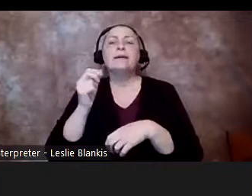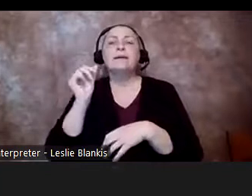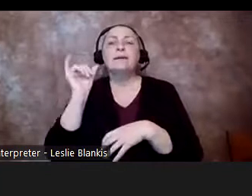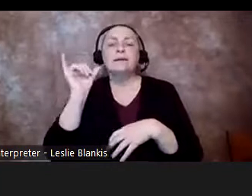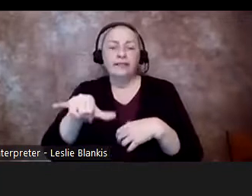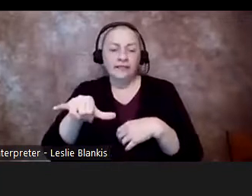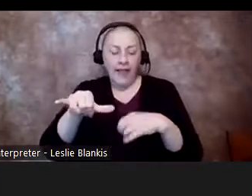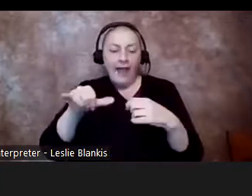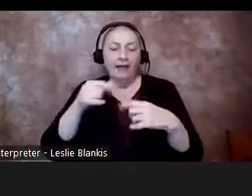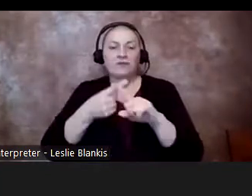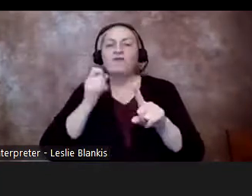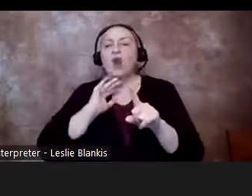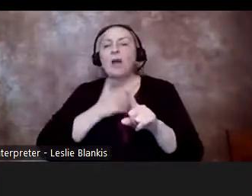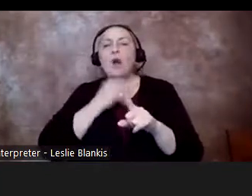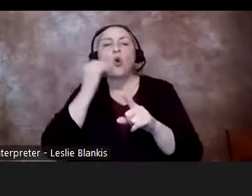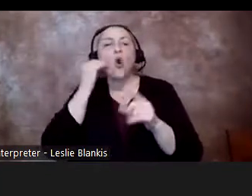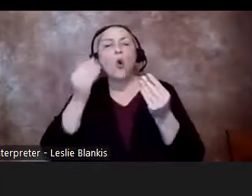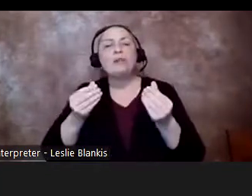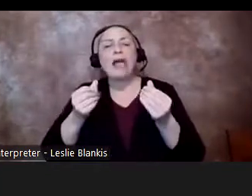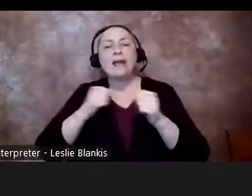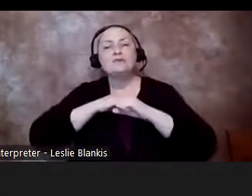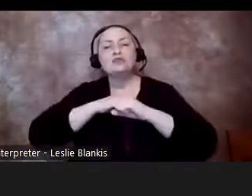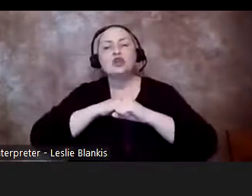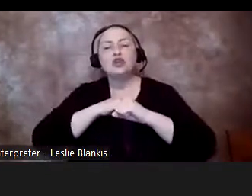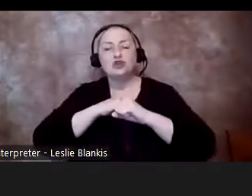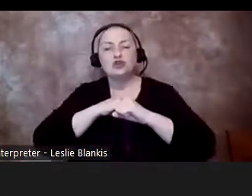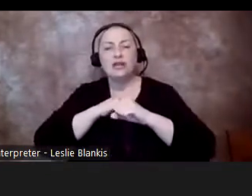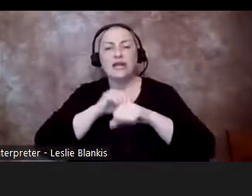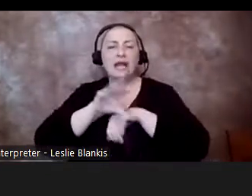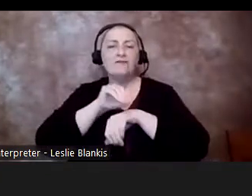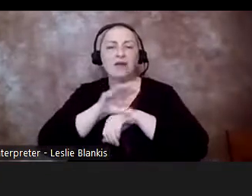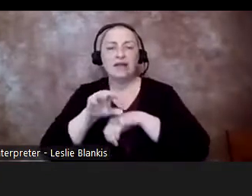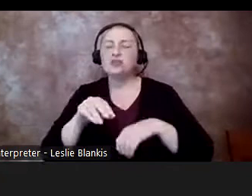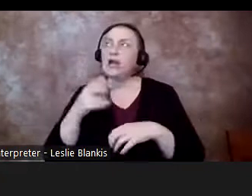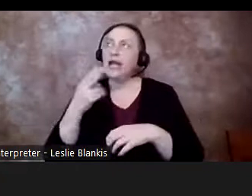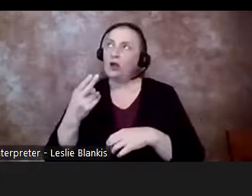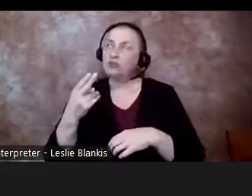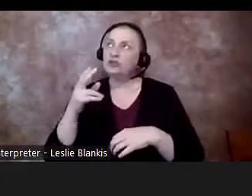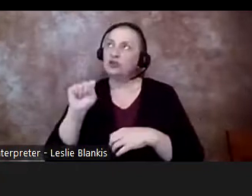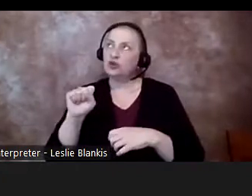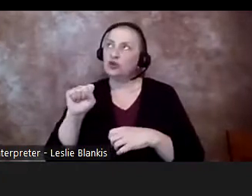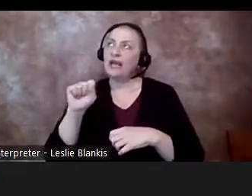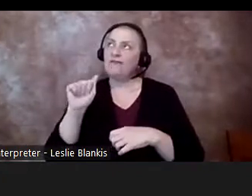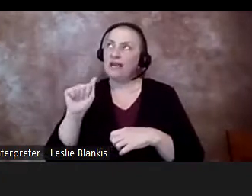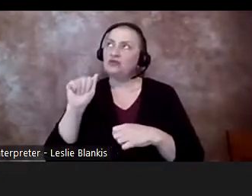that out of our Homeland Security Advisory Council, HSAC, Access and Functional